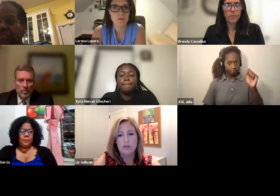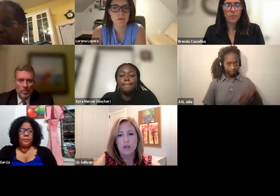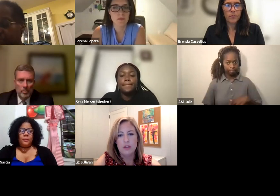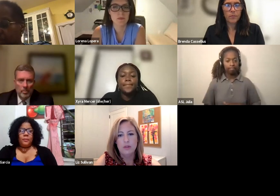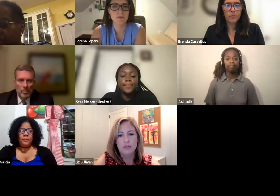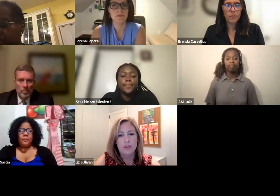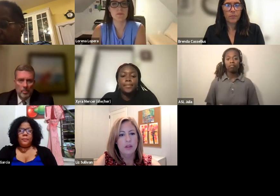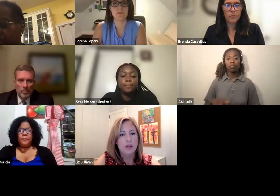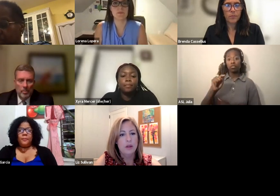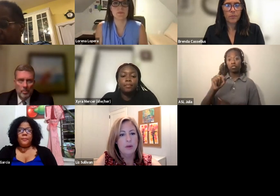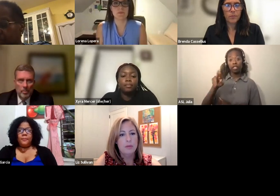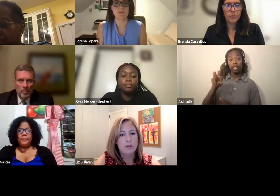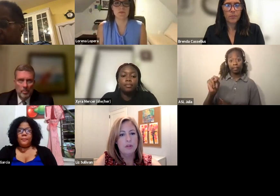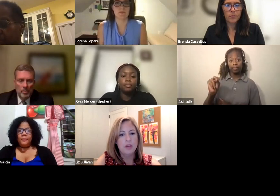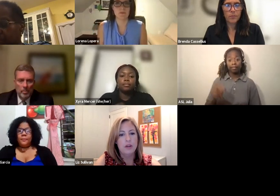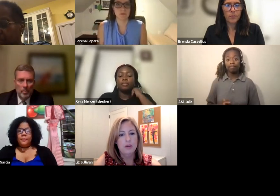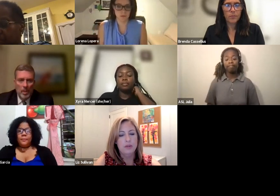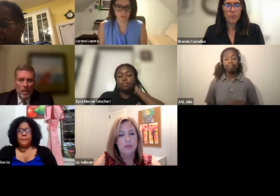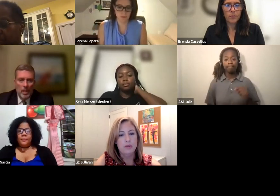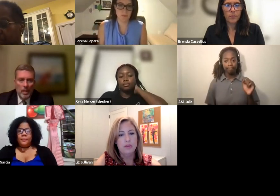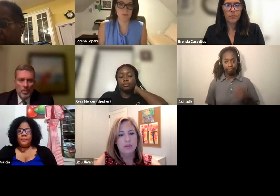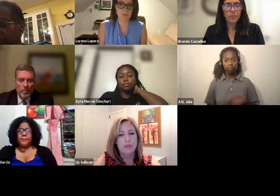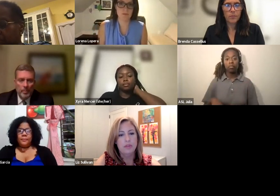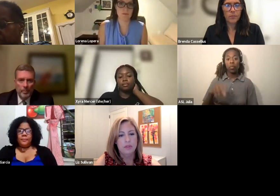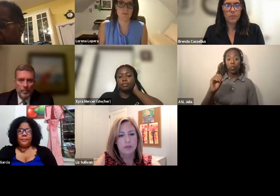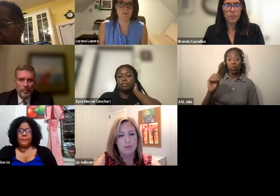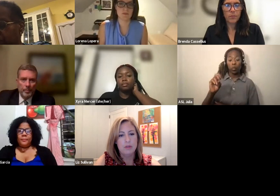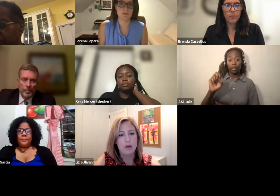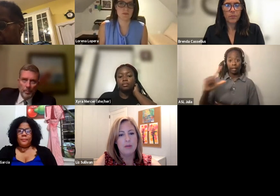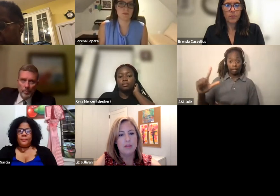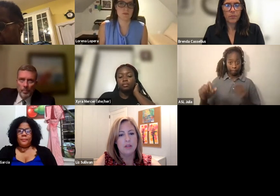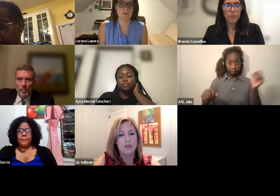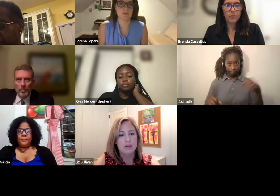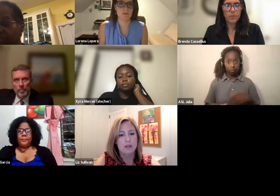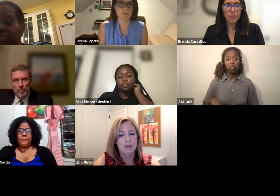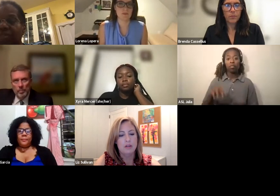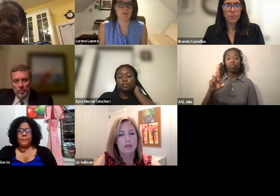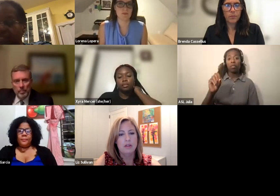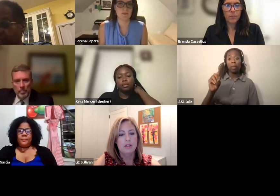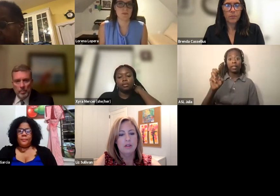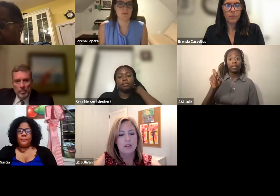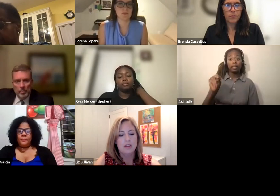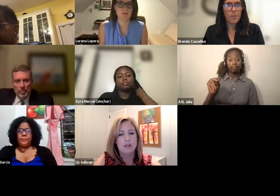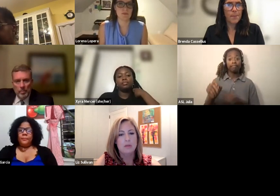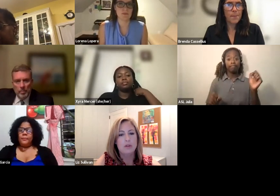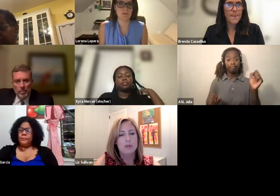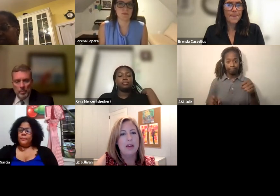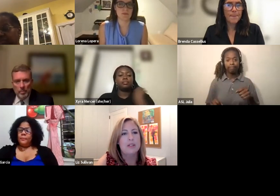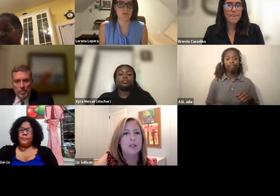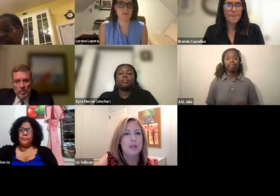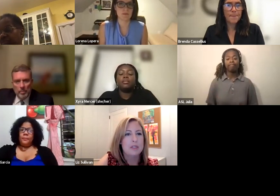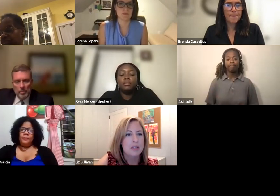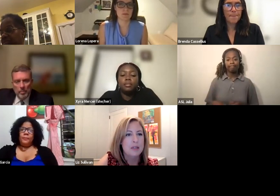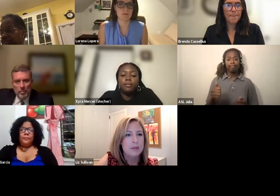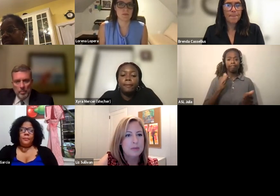mr tran mr o'neal yes ms robinson yes promotion